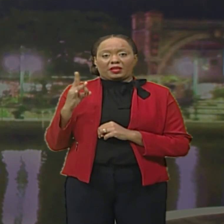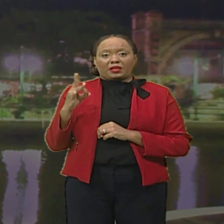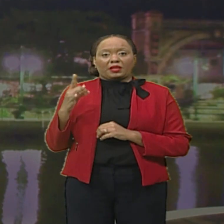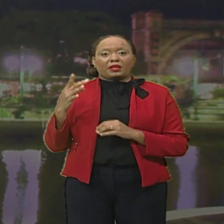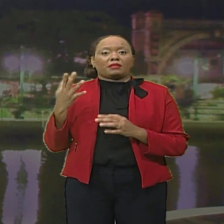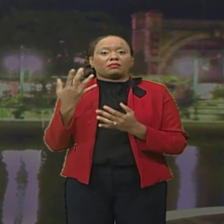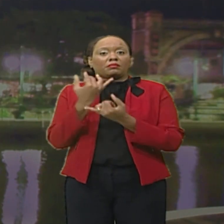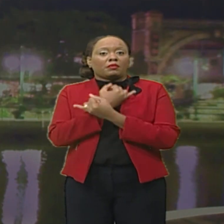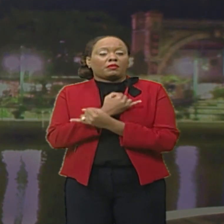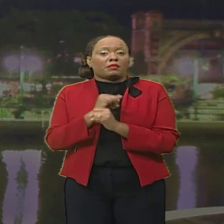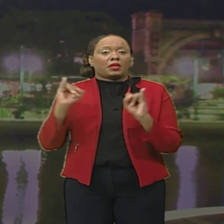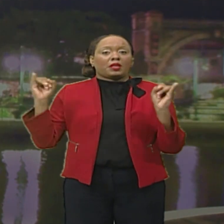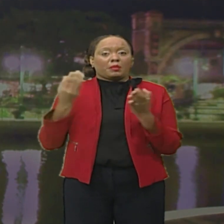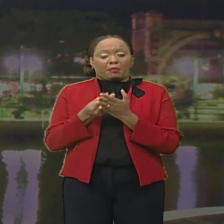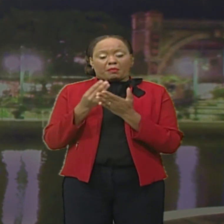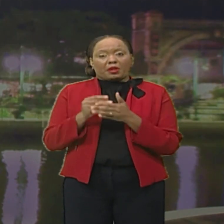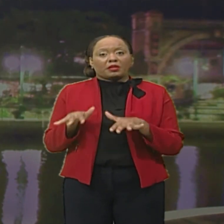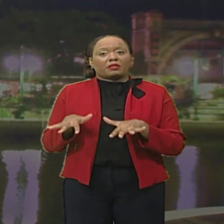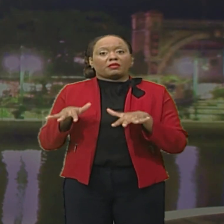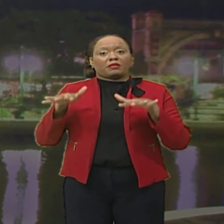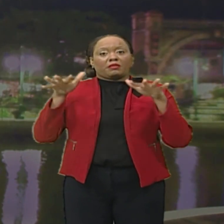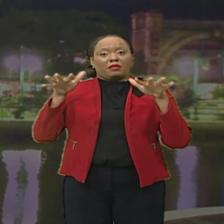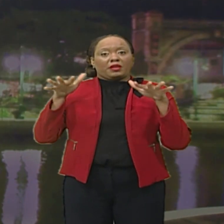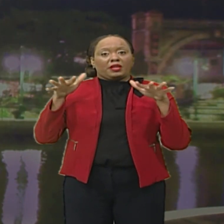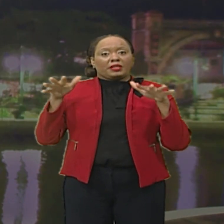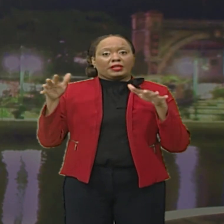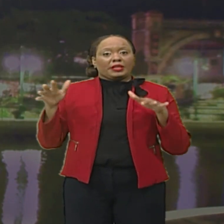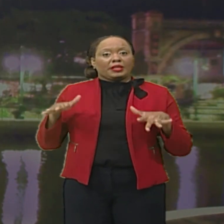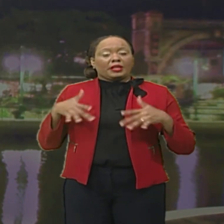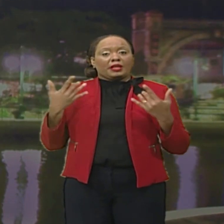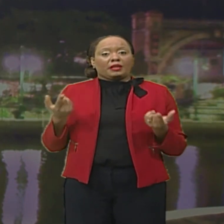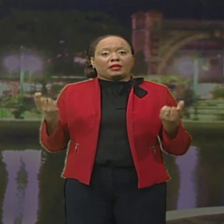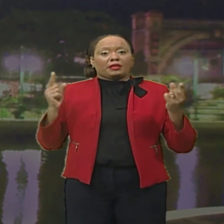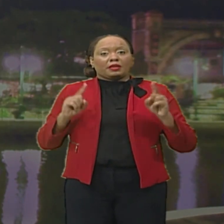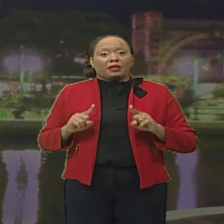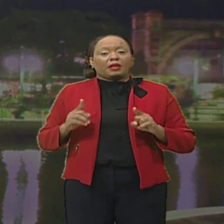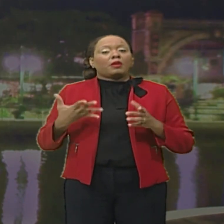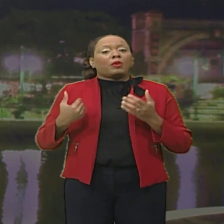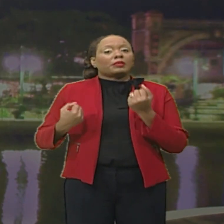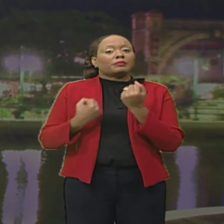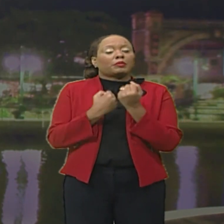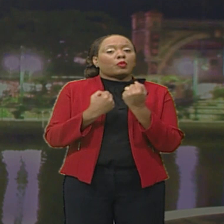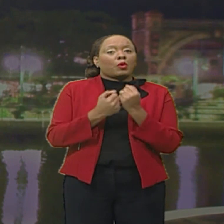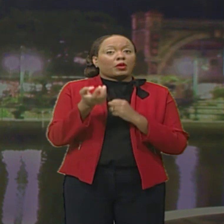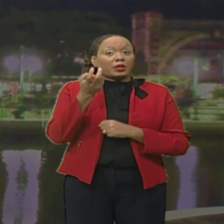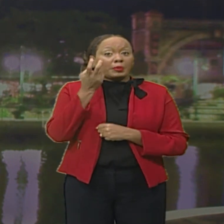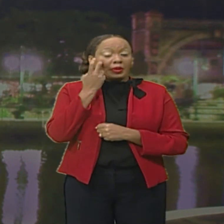Fundraising Ball. Chief among them is the Beleaguered Association dedicated to the blind.